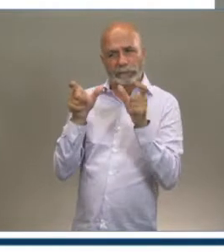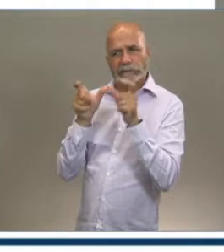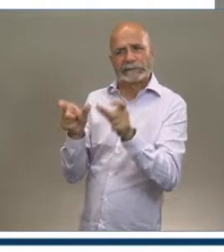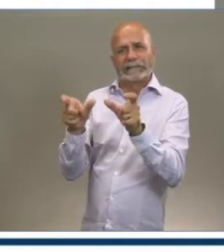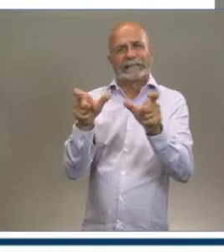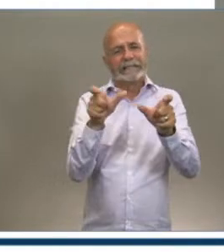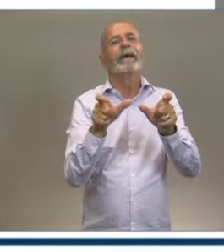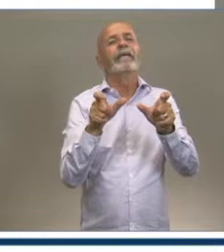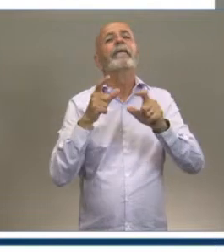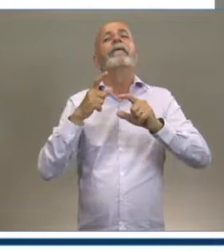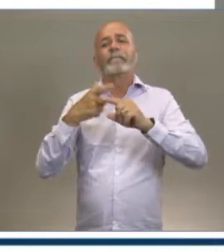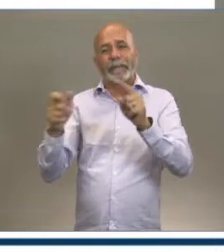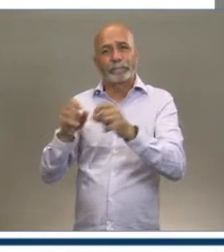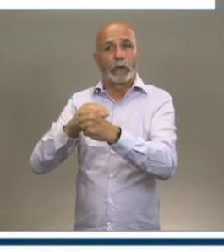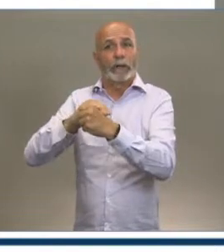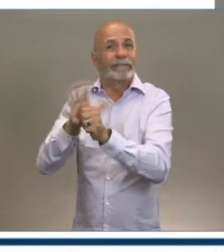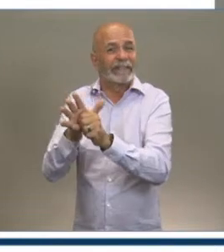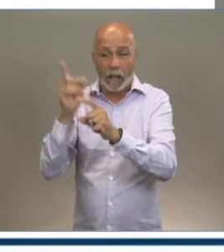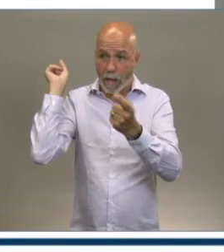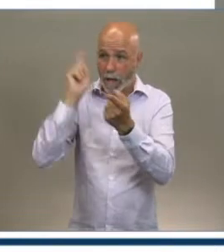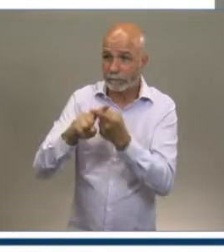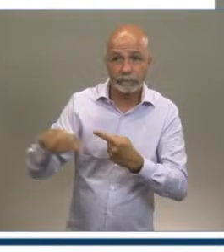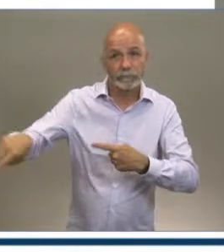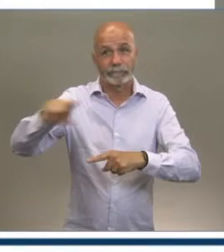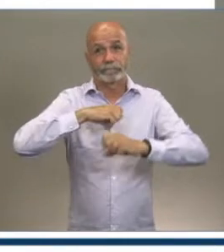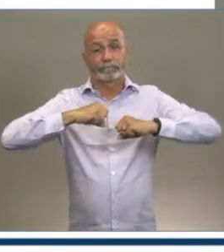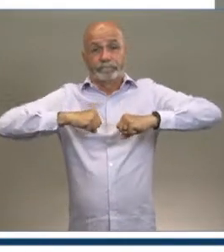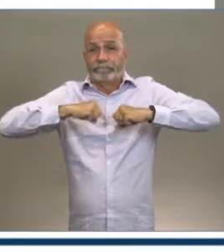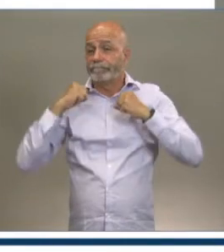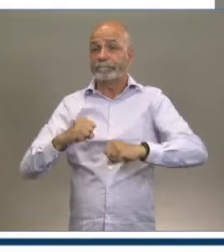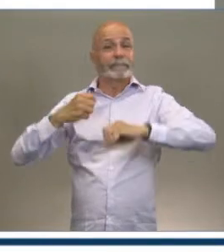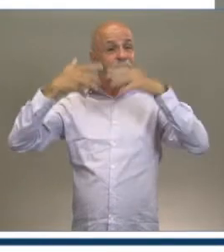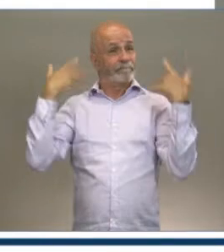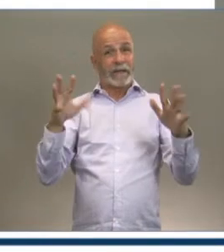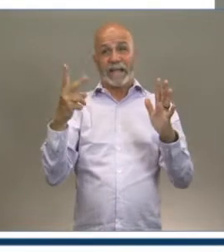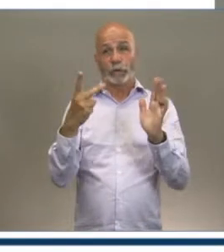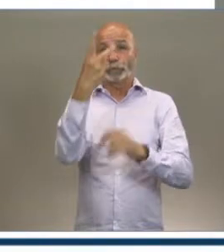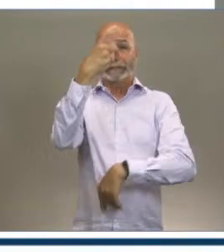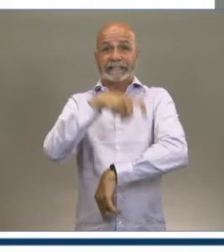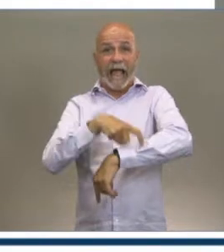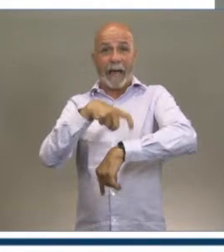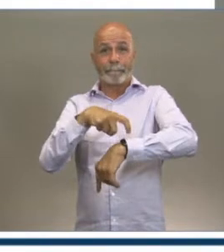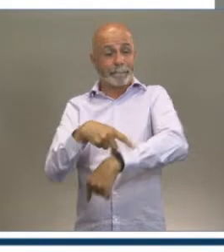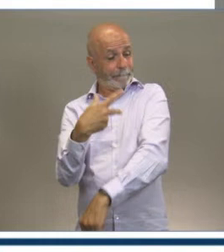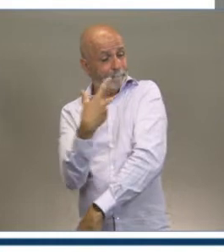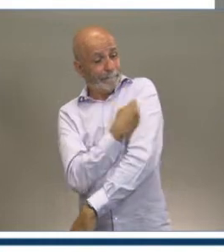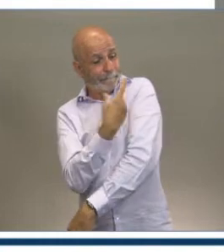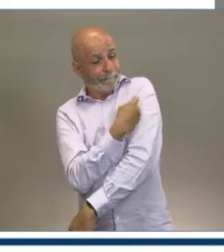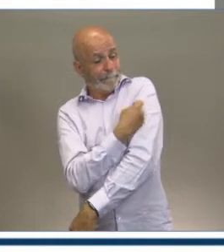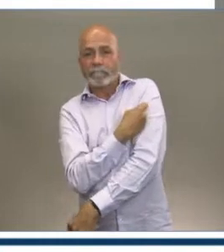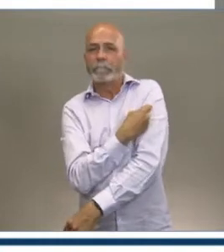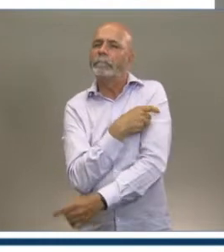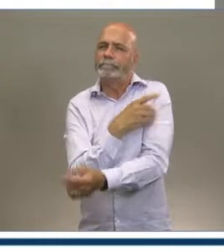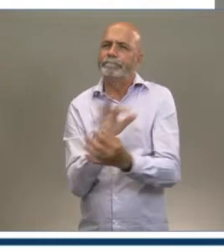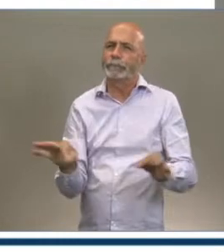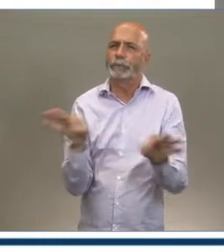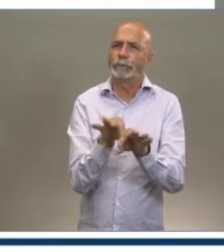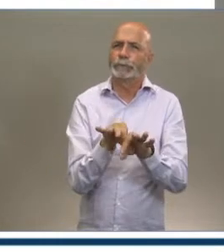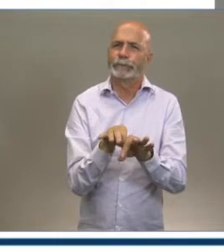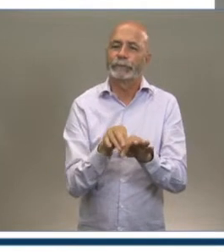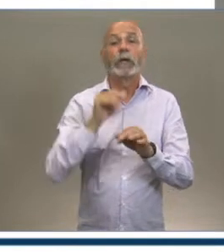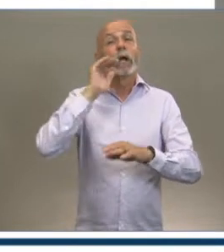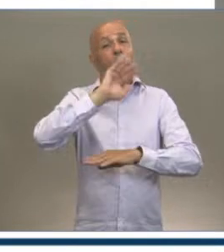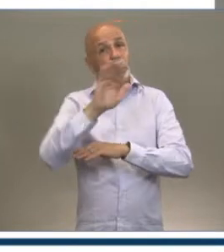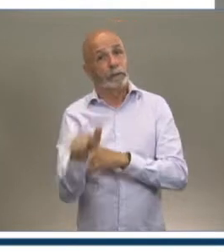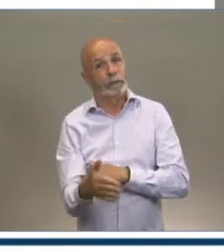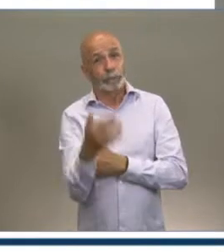2 doses of vaccine. At 8 a.m. tomorrow, our borders open to Atlantic Canada, and come June